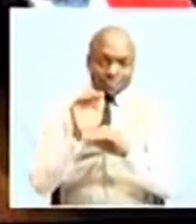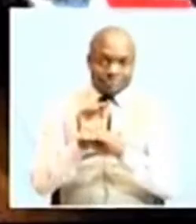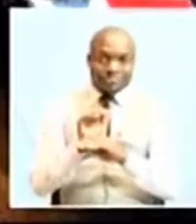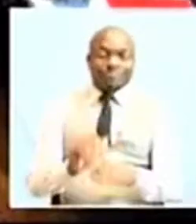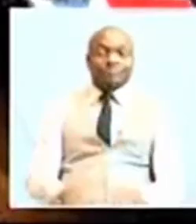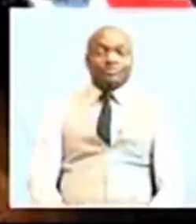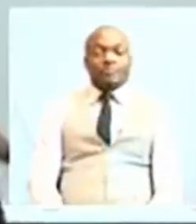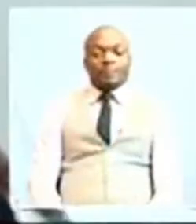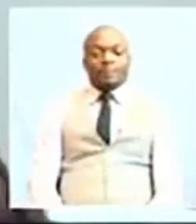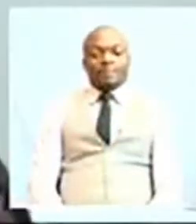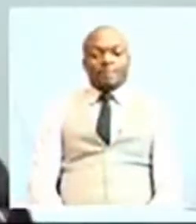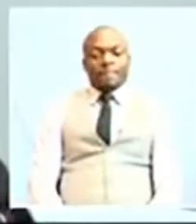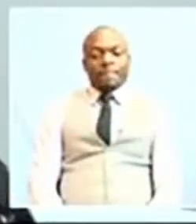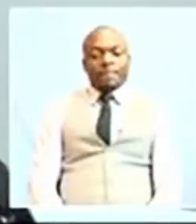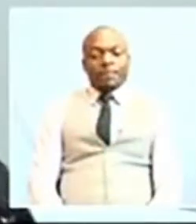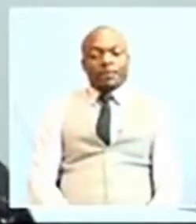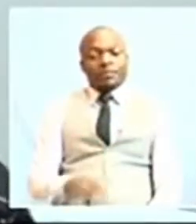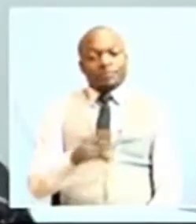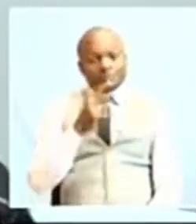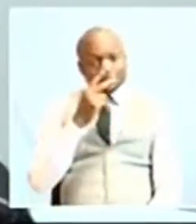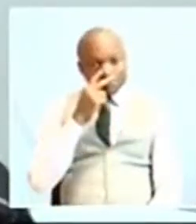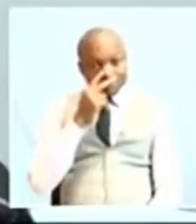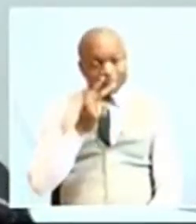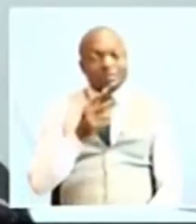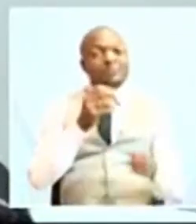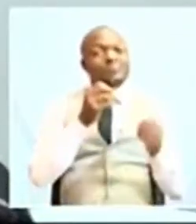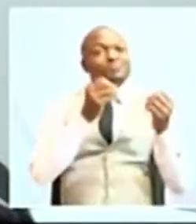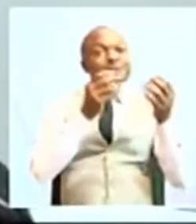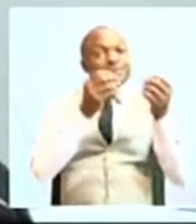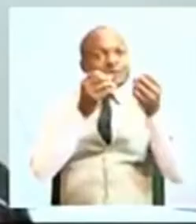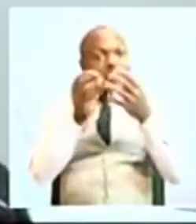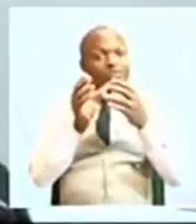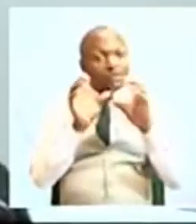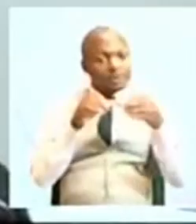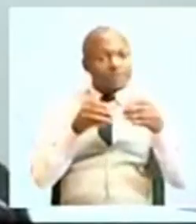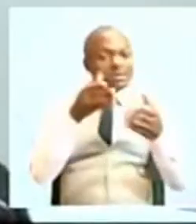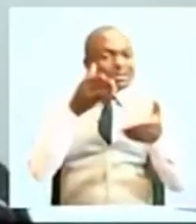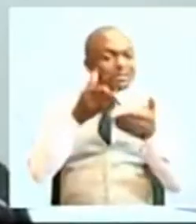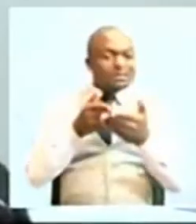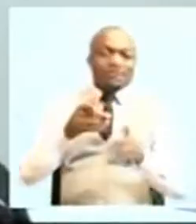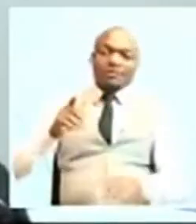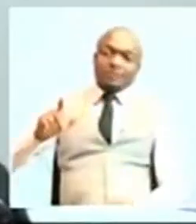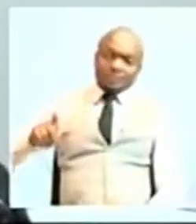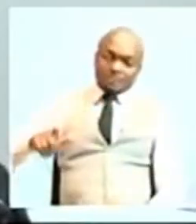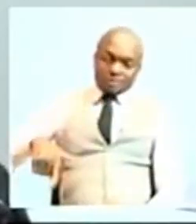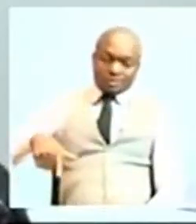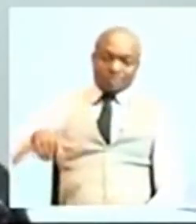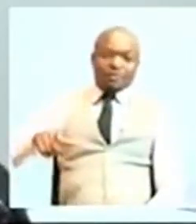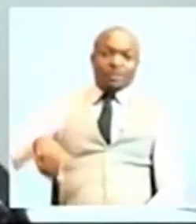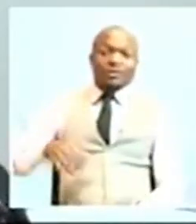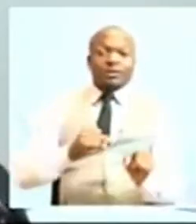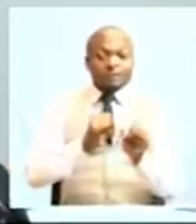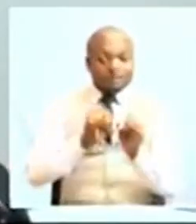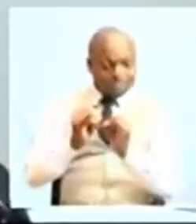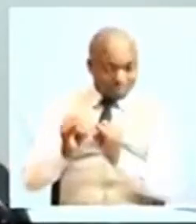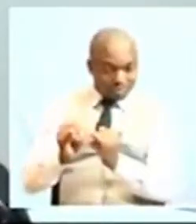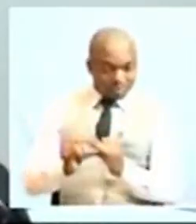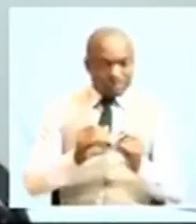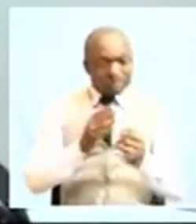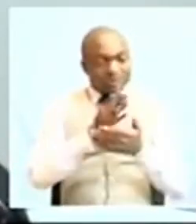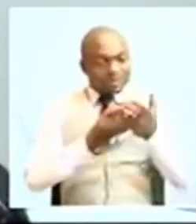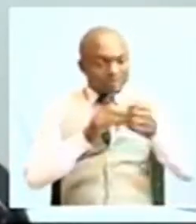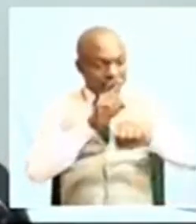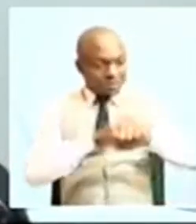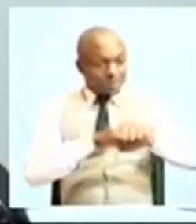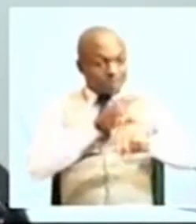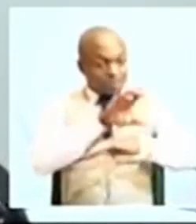end. We have seen in many councils, this delayed implementation sometimes is